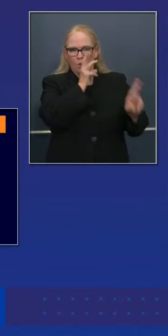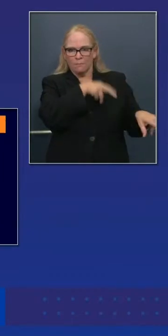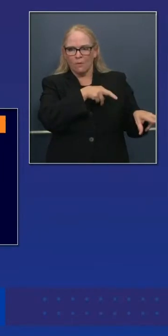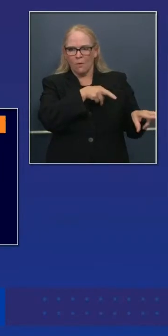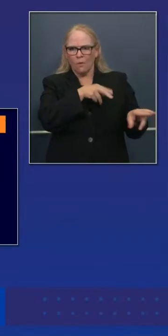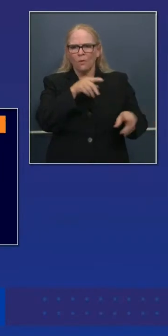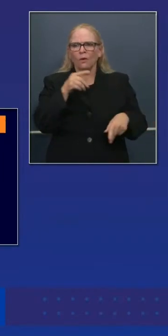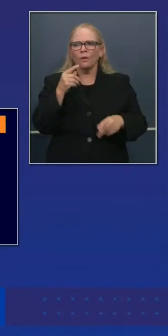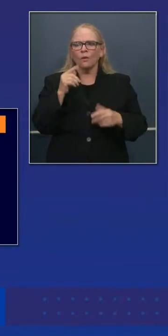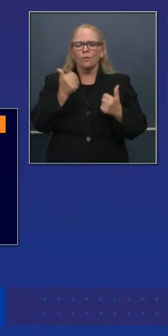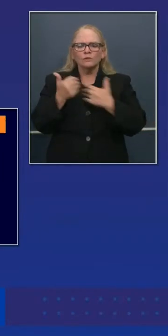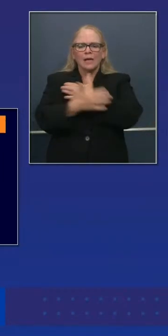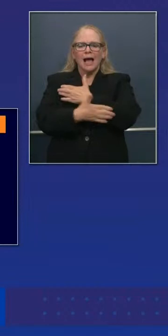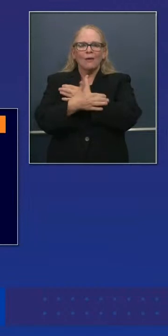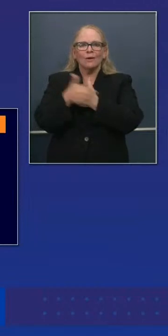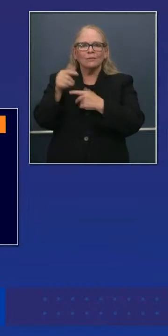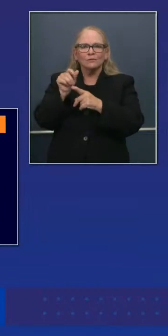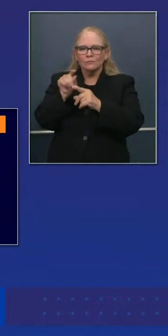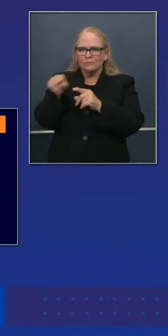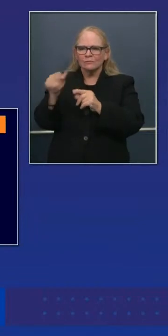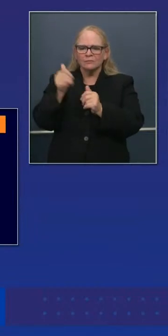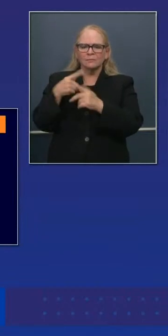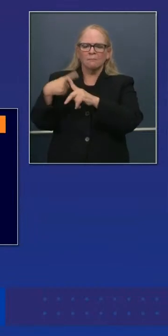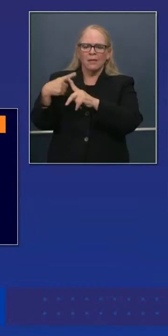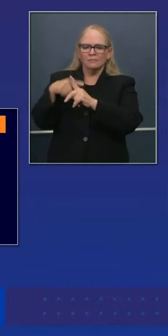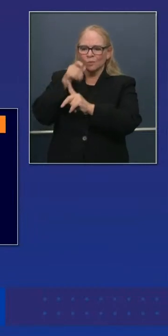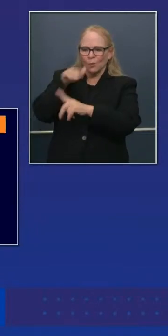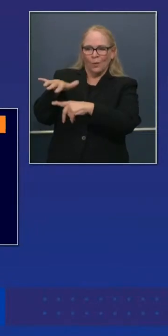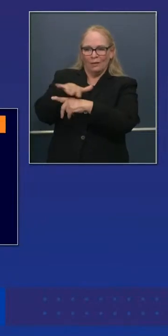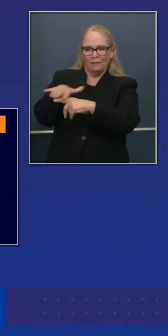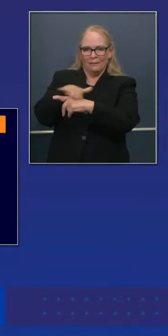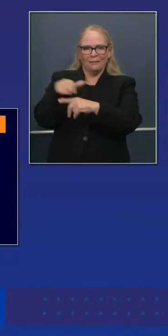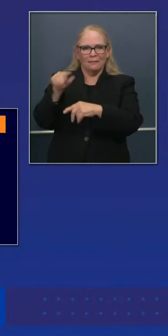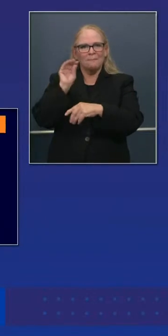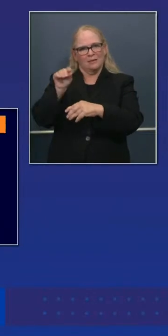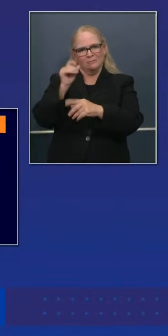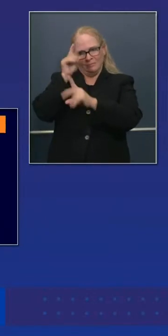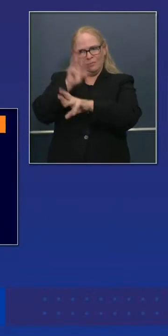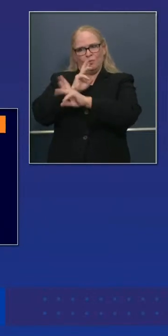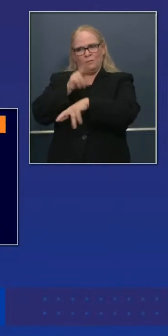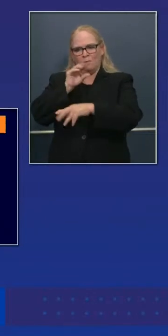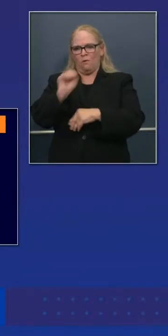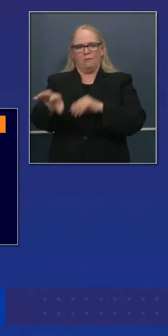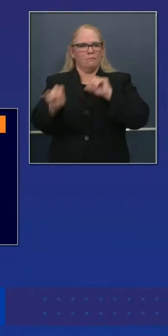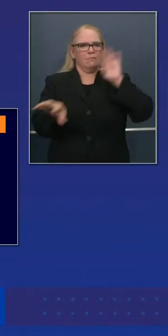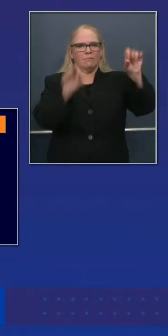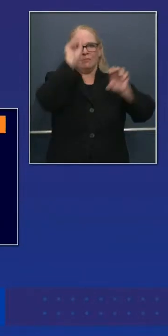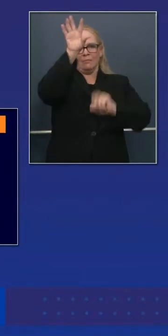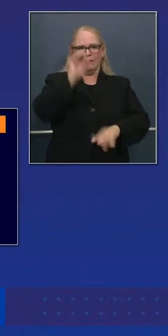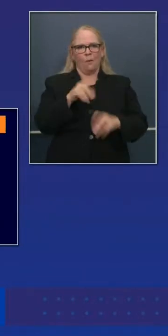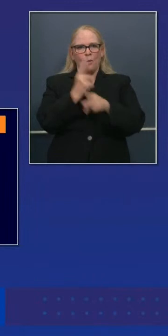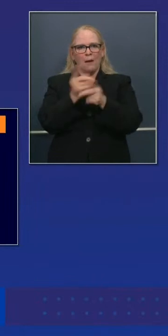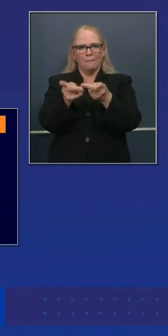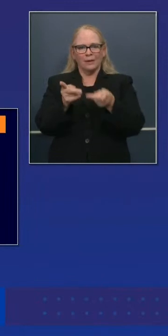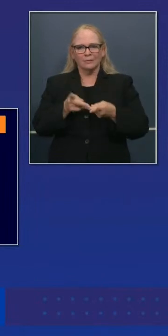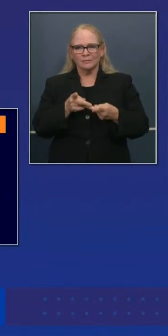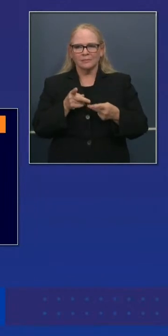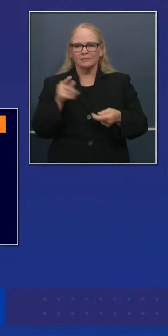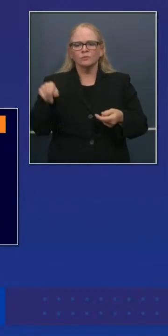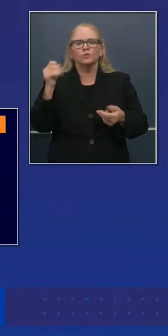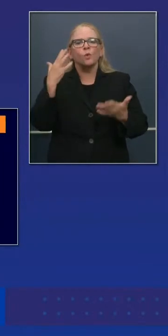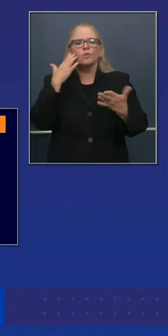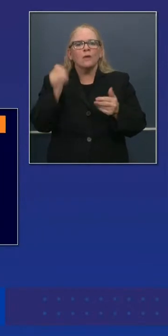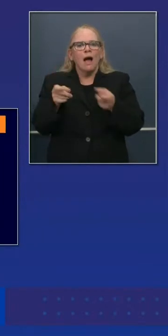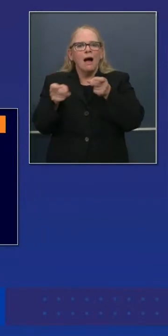in a moment. And then we initiated an effort to create a new lab reporting system that will take a little bit of time. As the governor